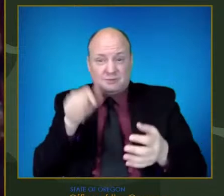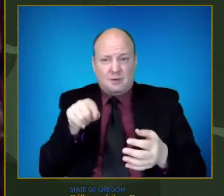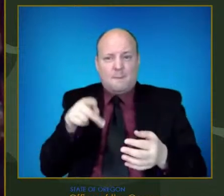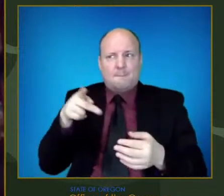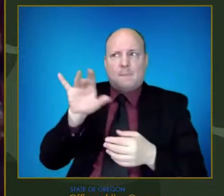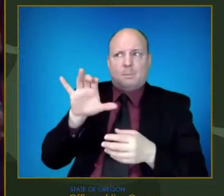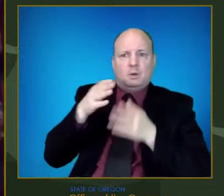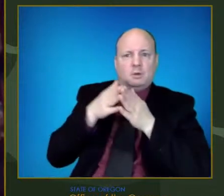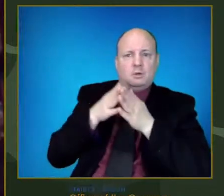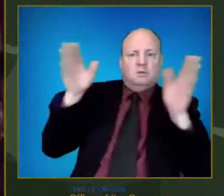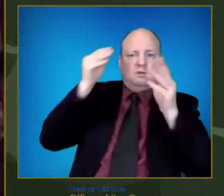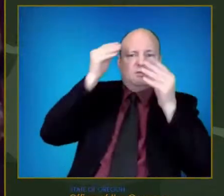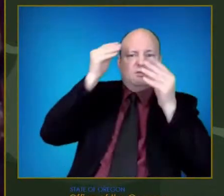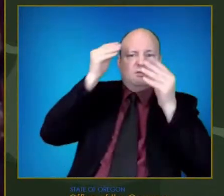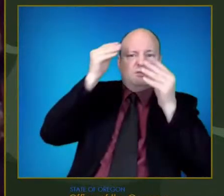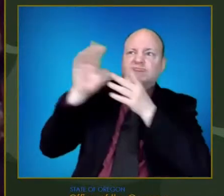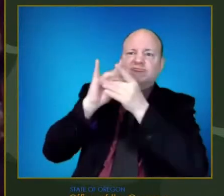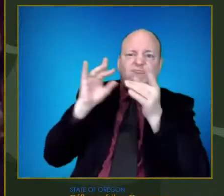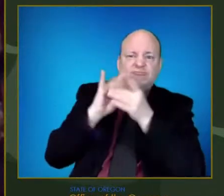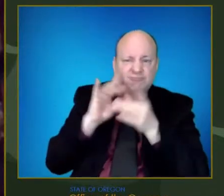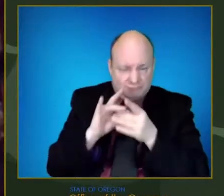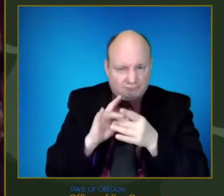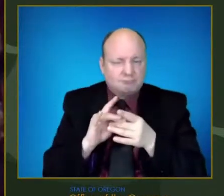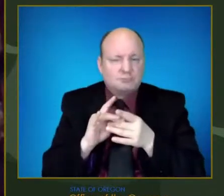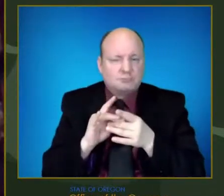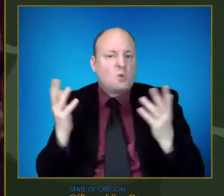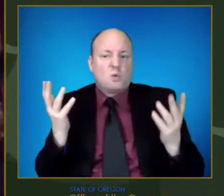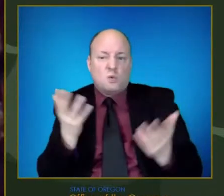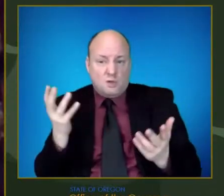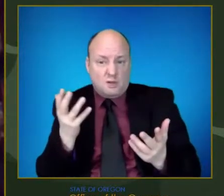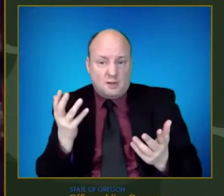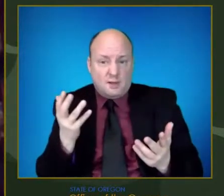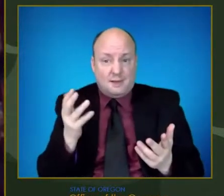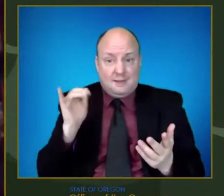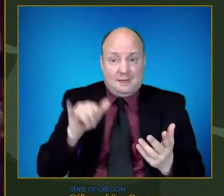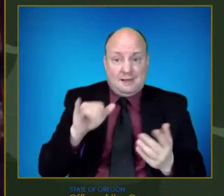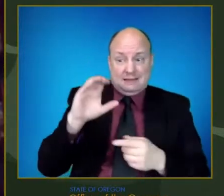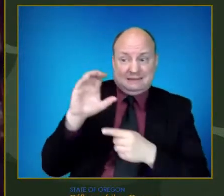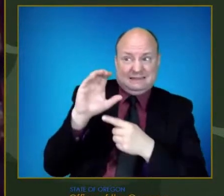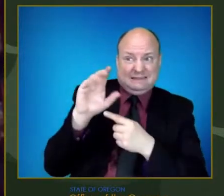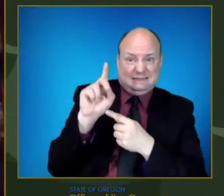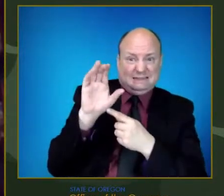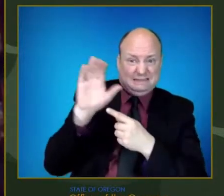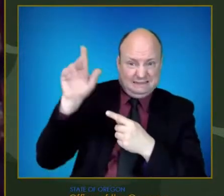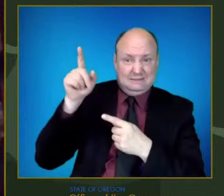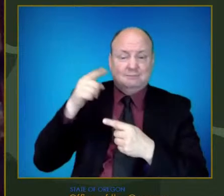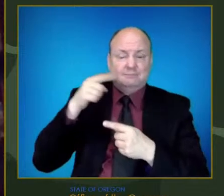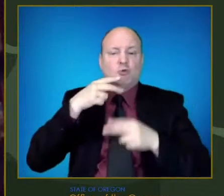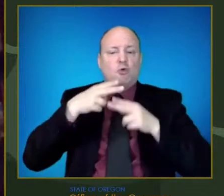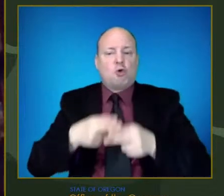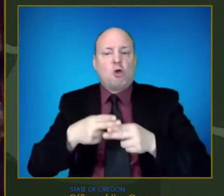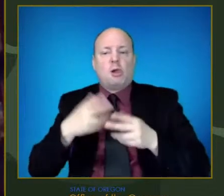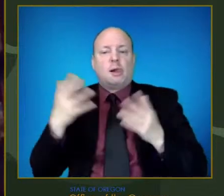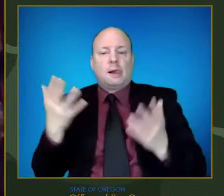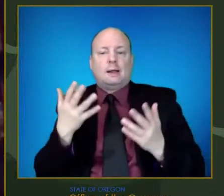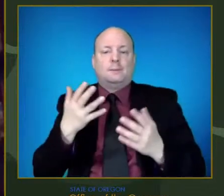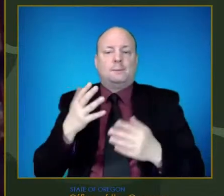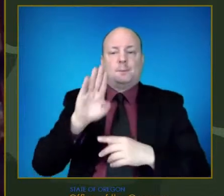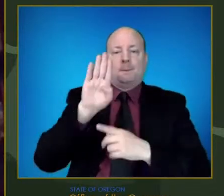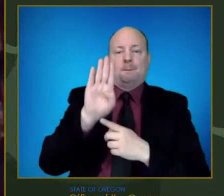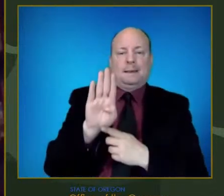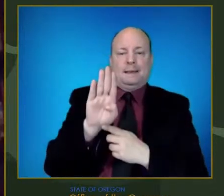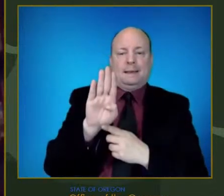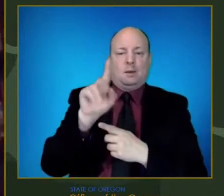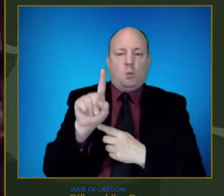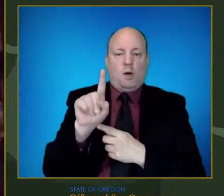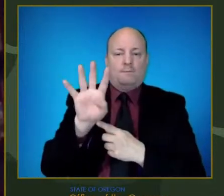March 16th, the Centers for Disease Control and Prevention reclassified the B1427 and B1429 variants